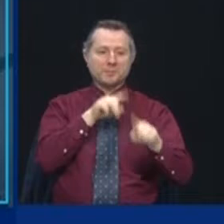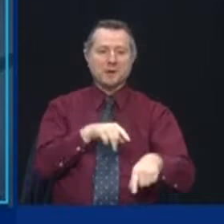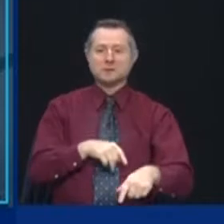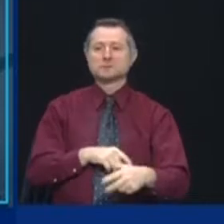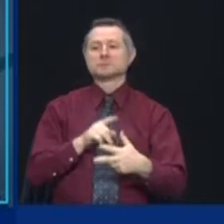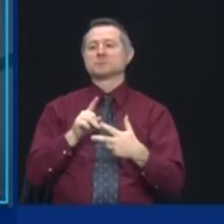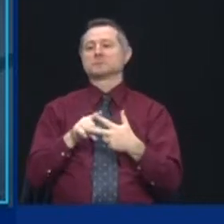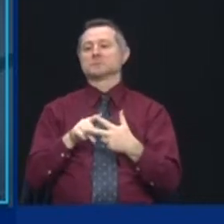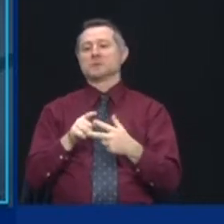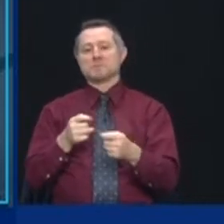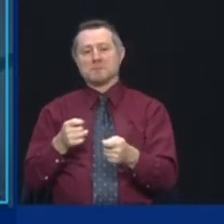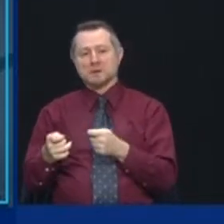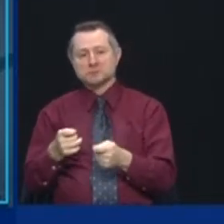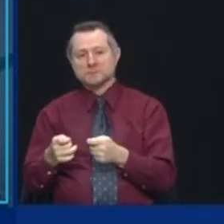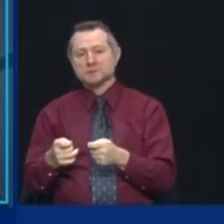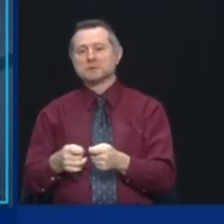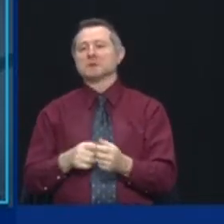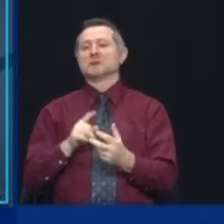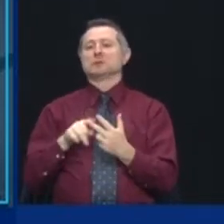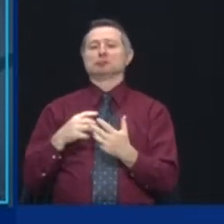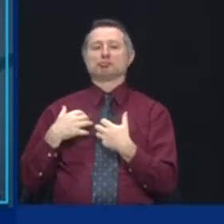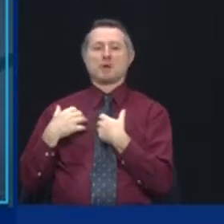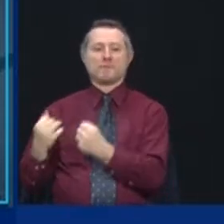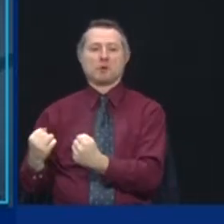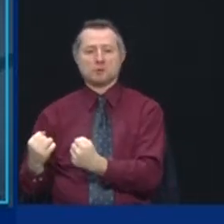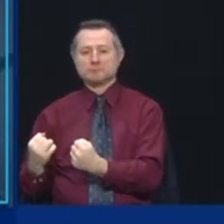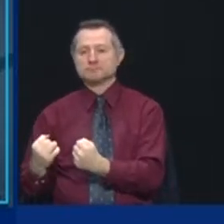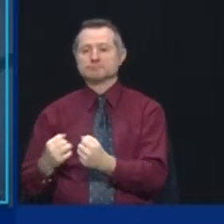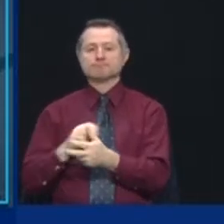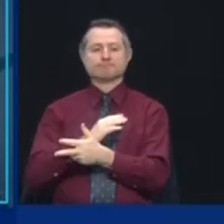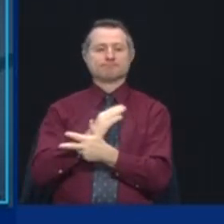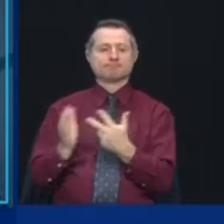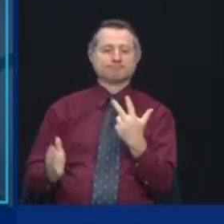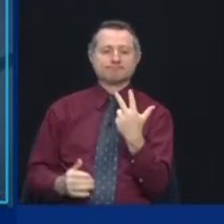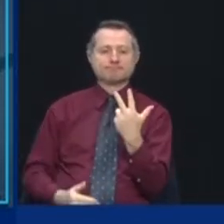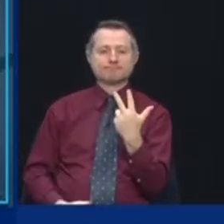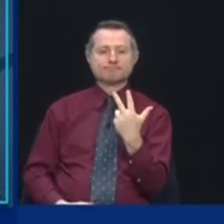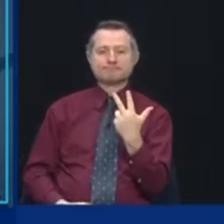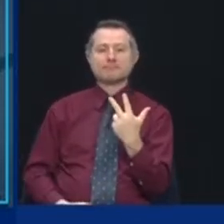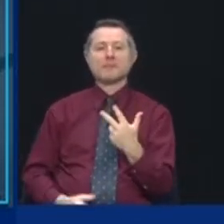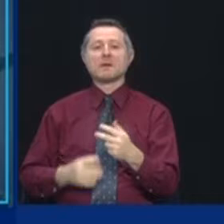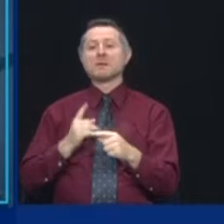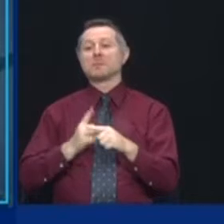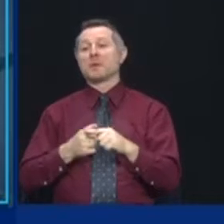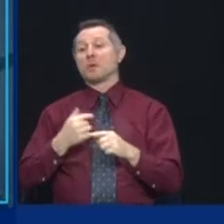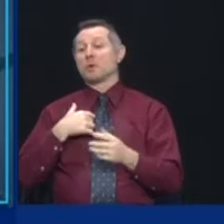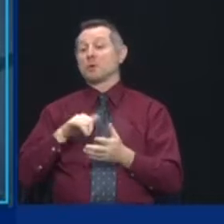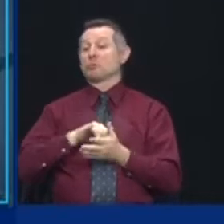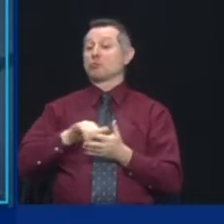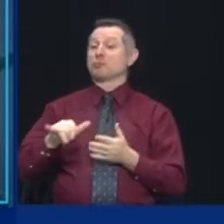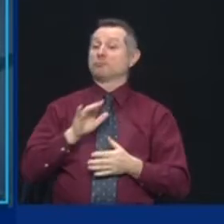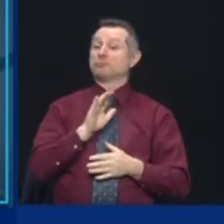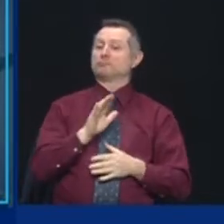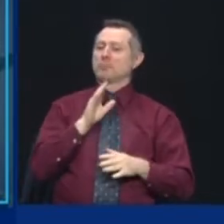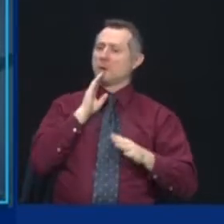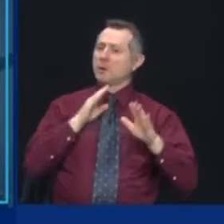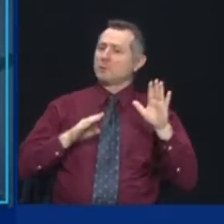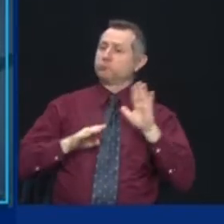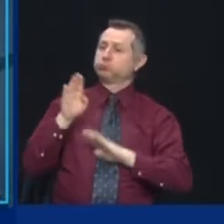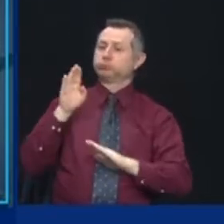COVID, recovering from COVID, and then New York's revitalization post-COVID,